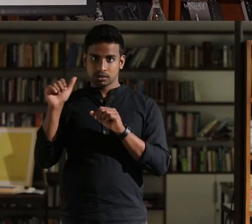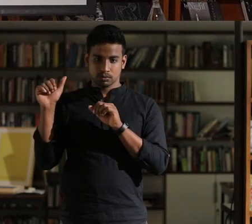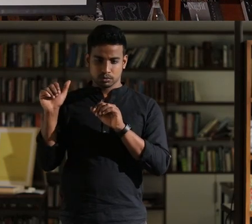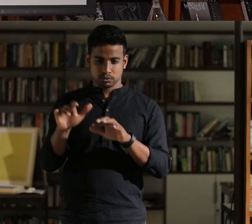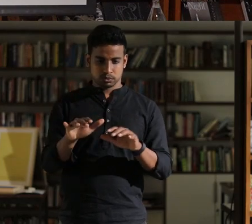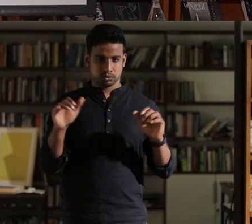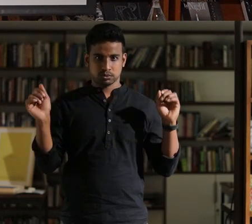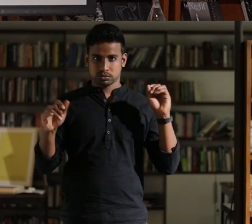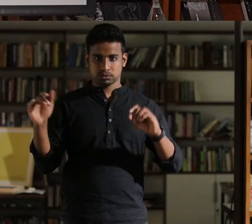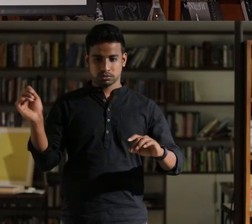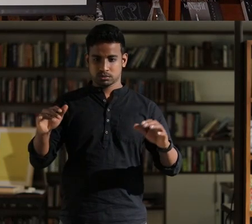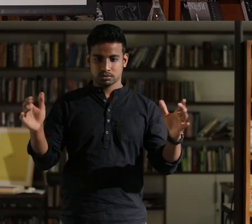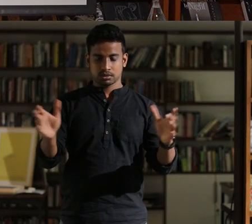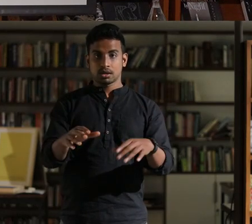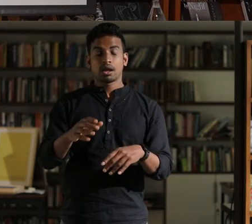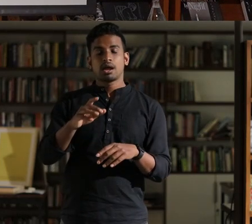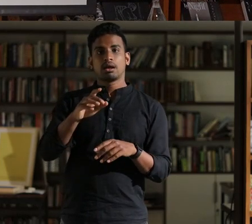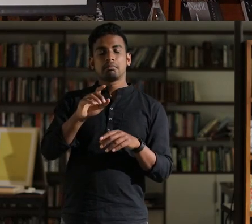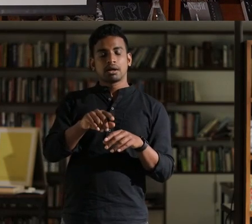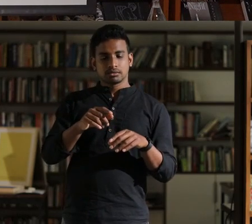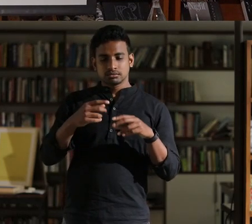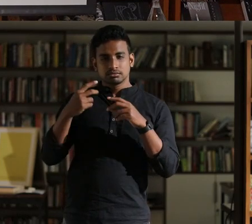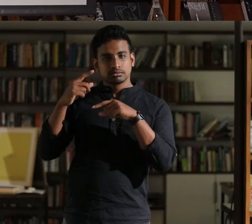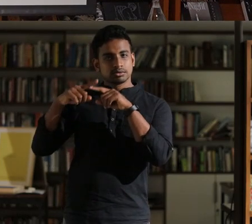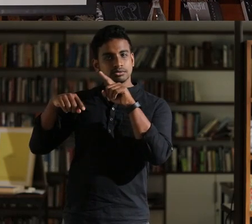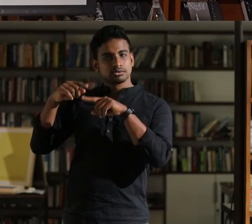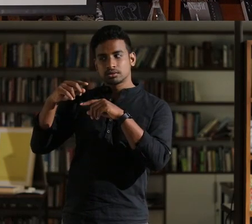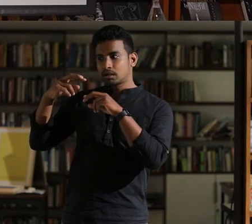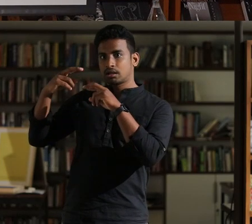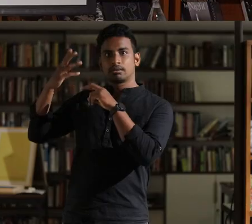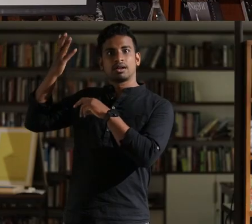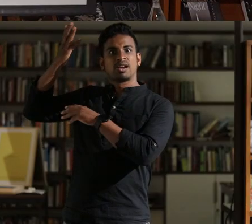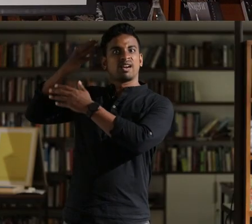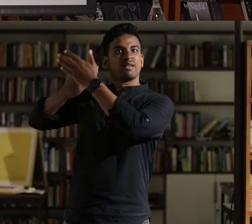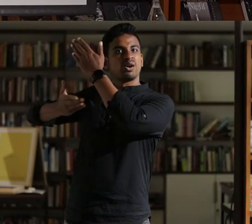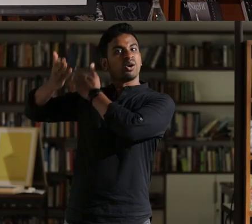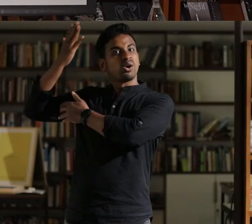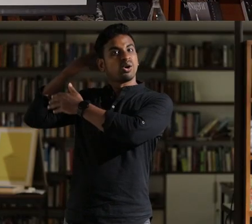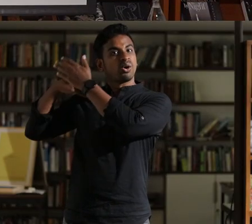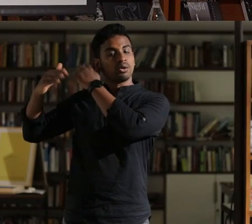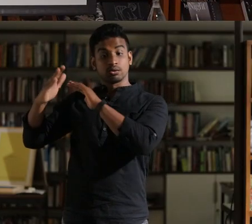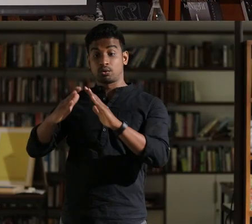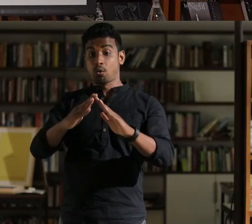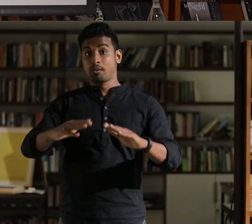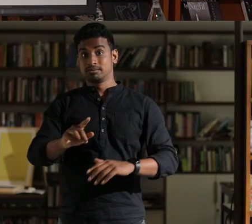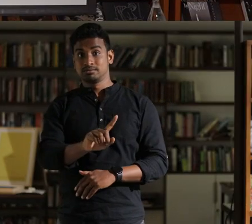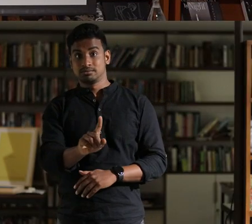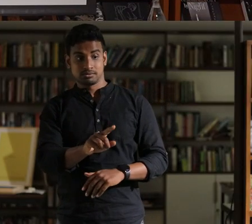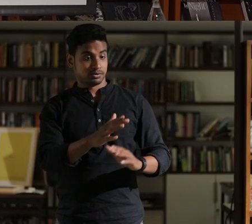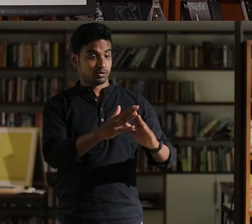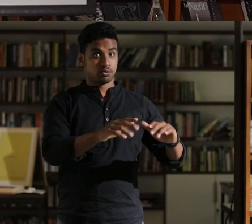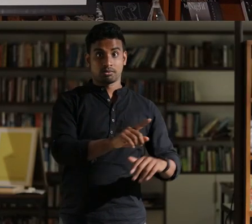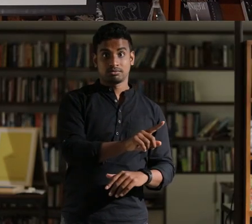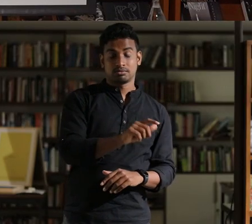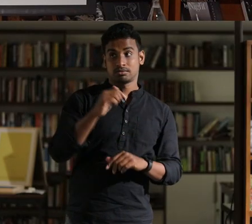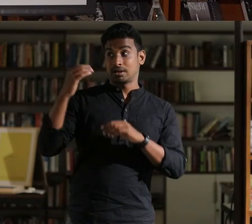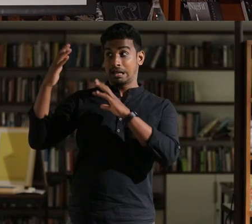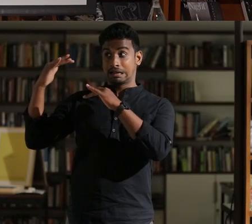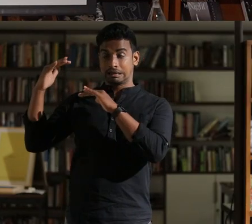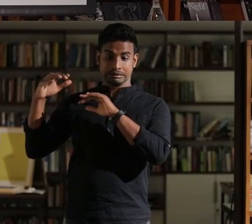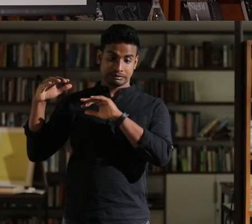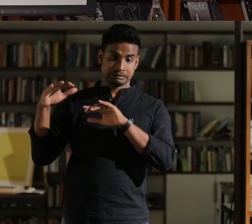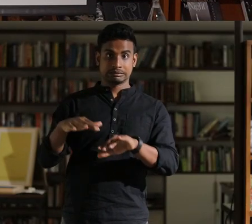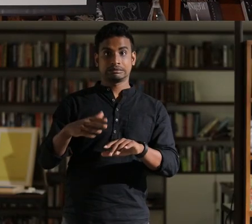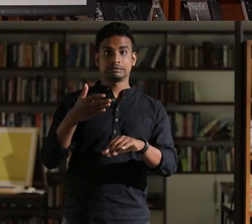suddenly found records which tells you where never to build a house, where it's normally good, but if it's a bad rain, then it's going to get